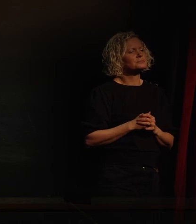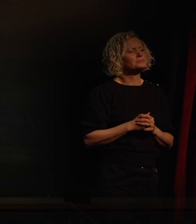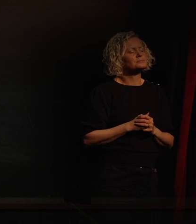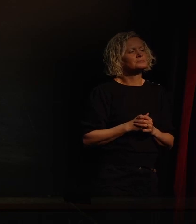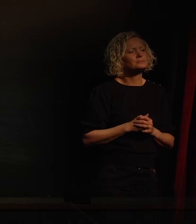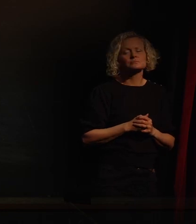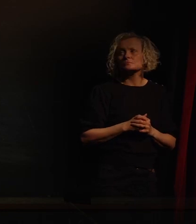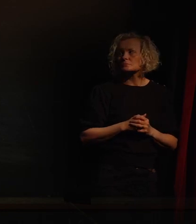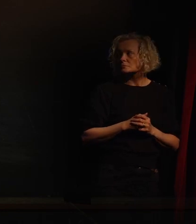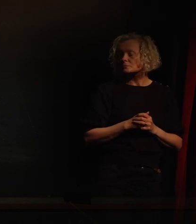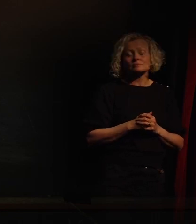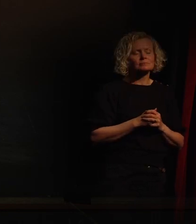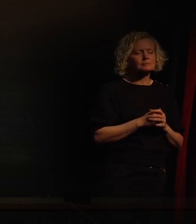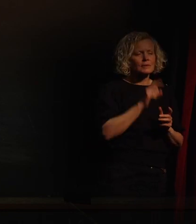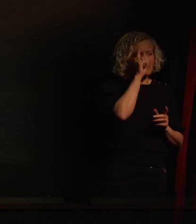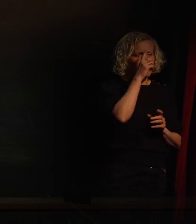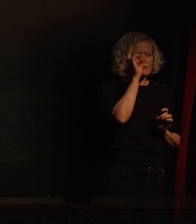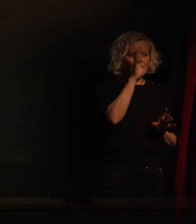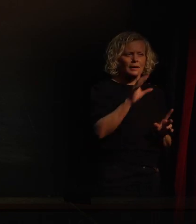Now, of course, we mustn't forget.